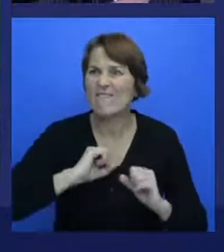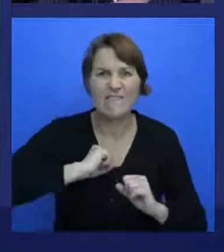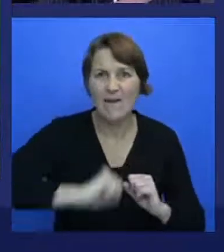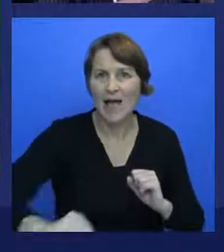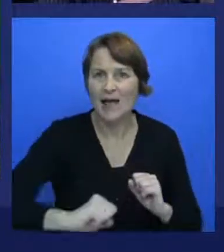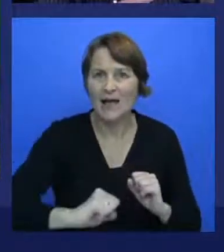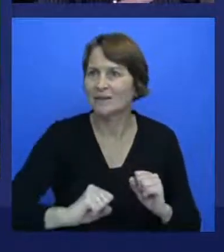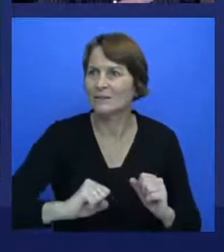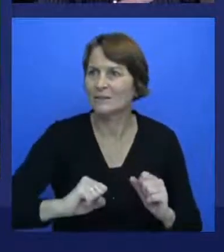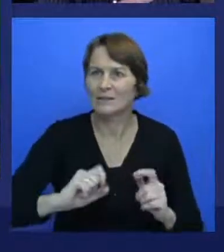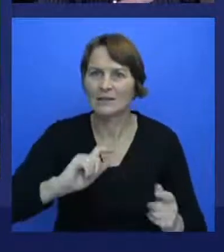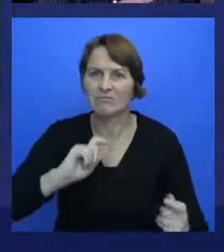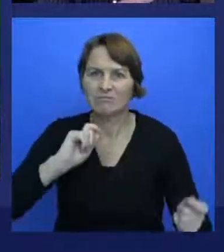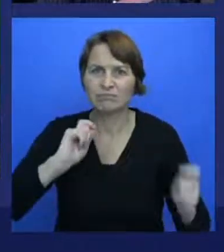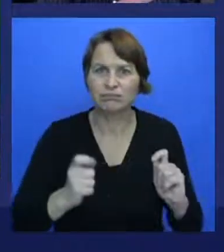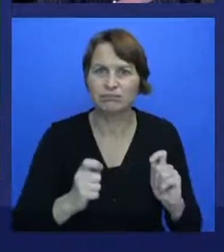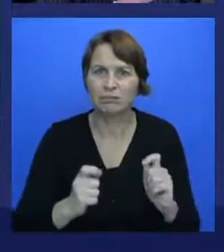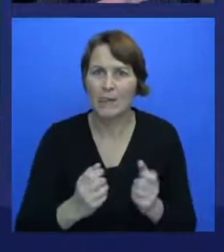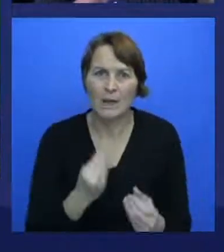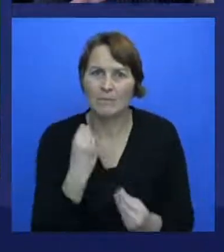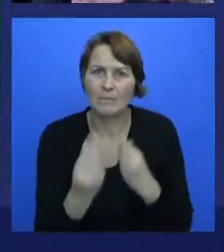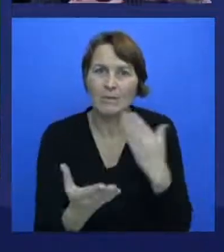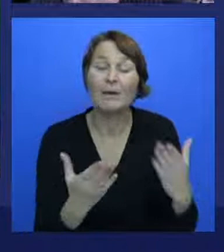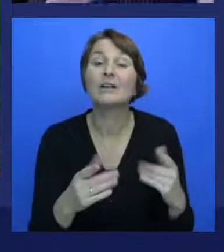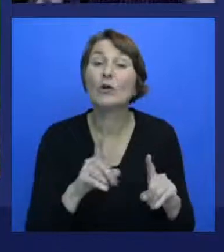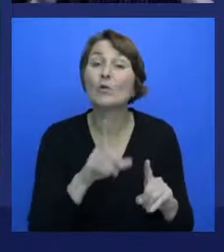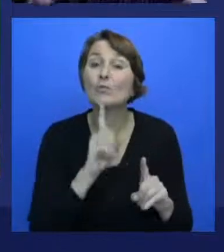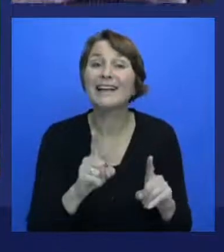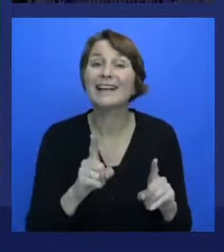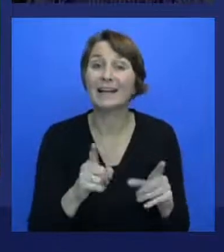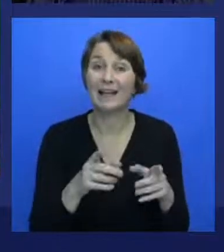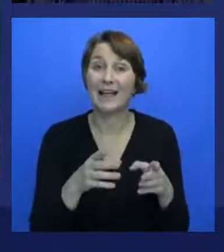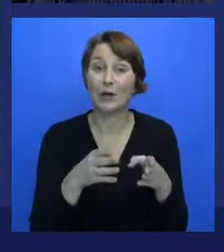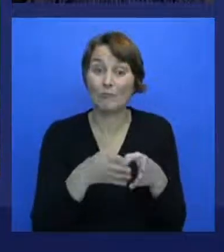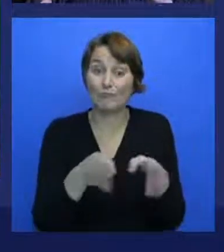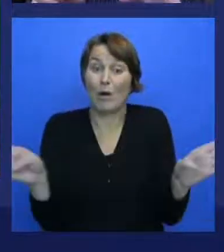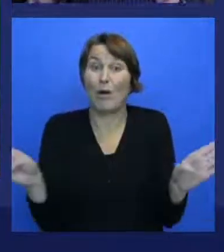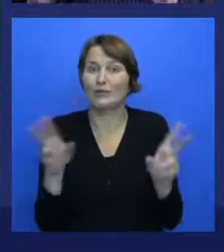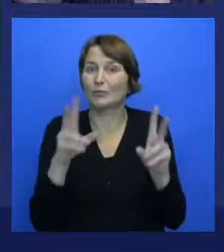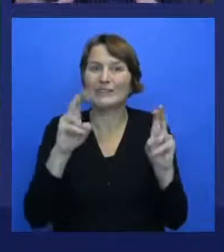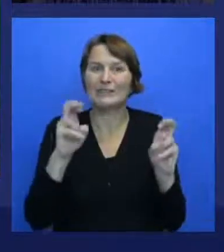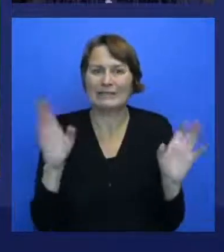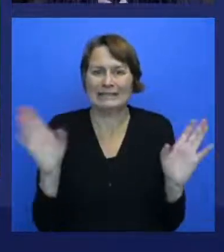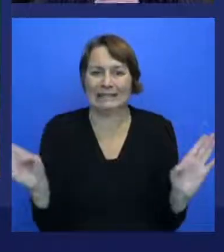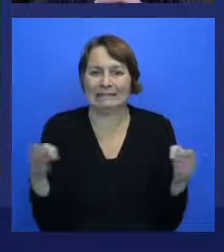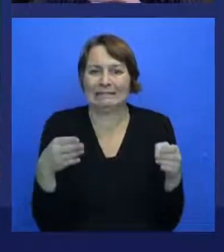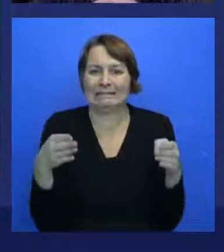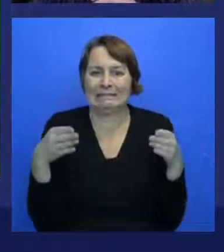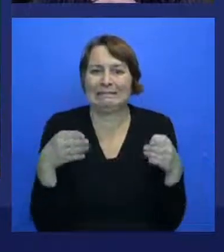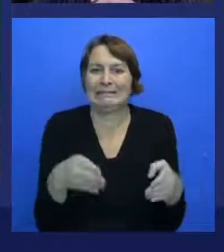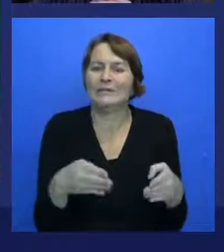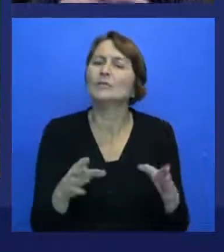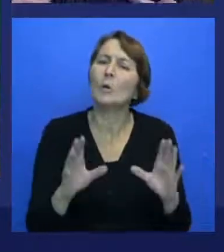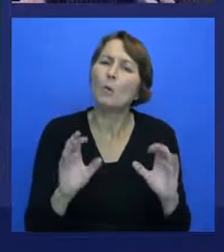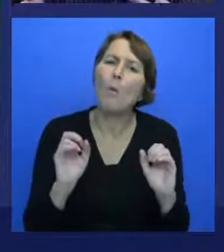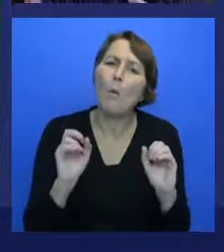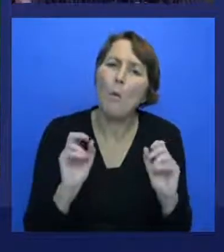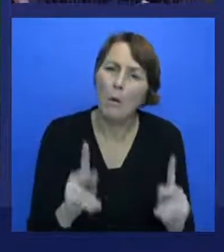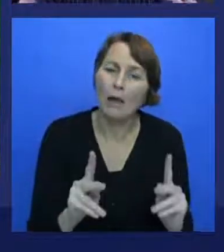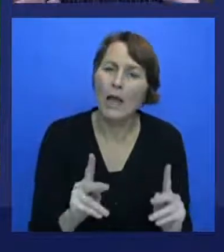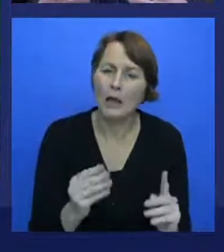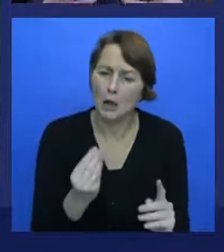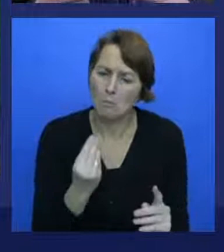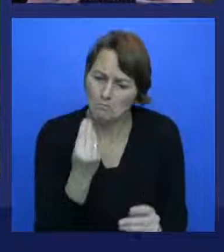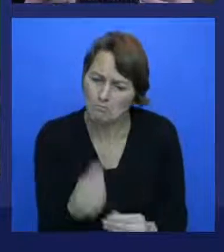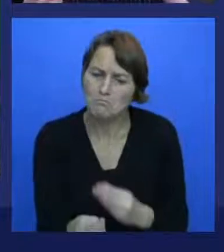diminish broader research. But that's okay. This is a special time. Providing value is important. It's good for us to